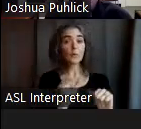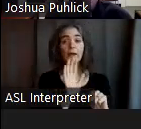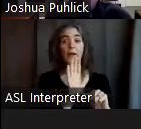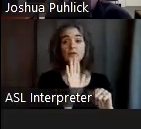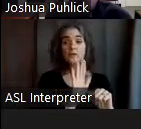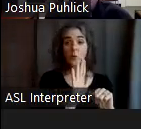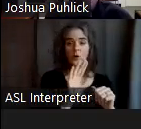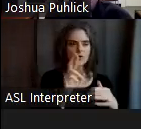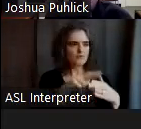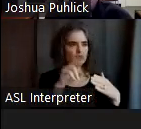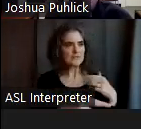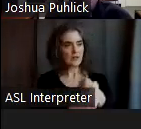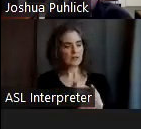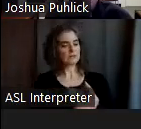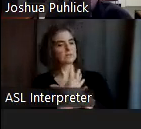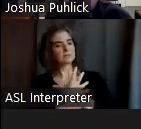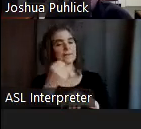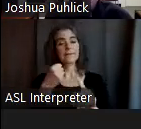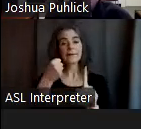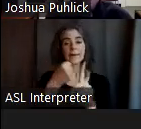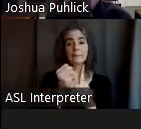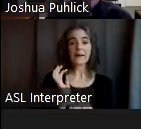results inform our work?